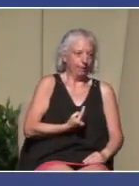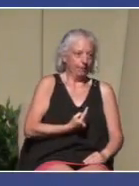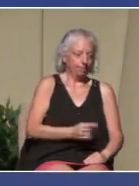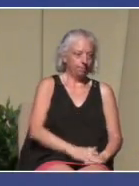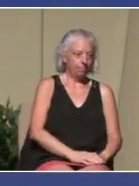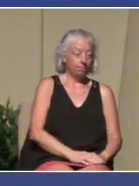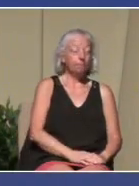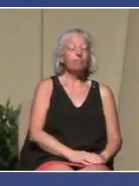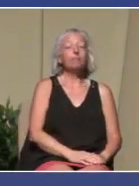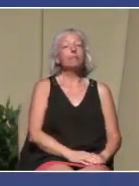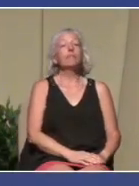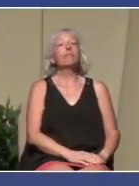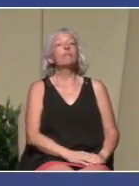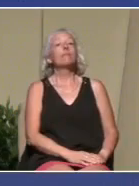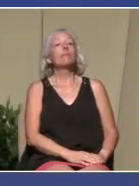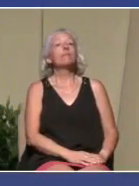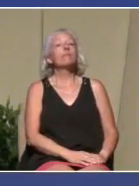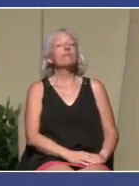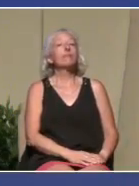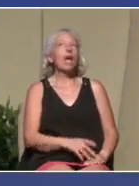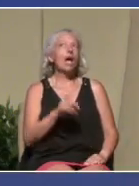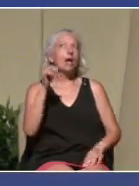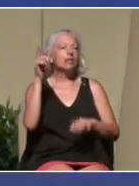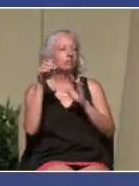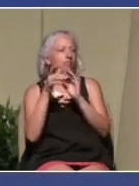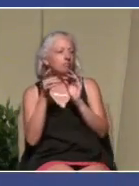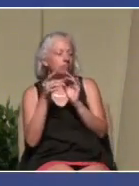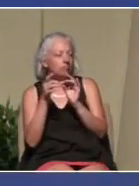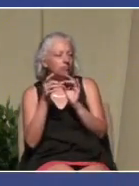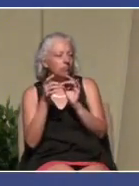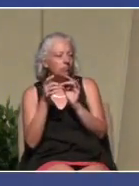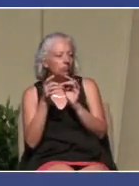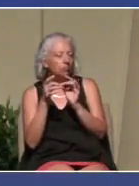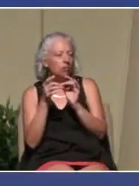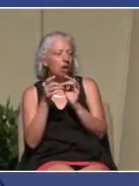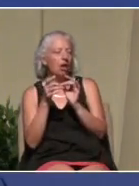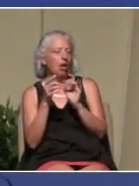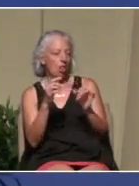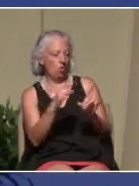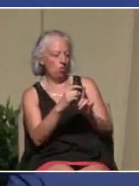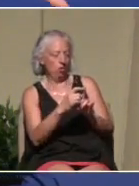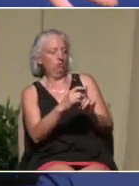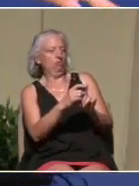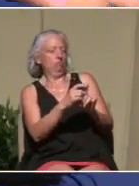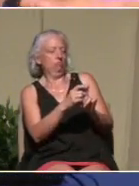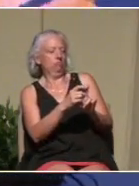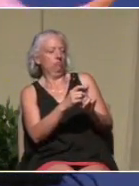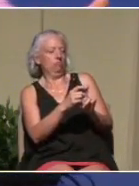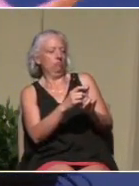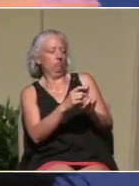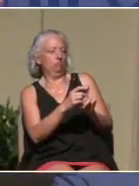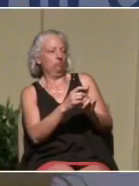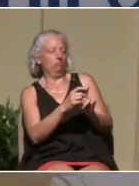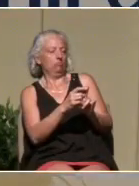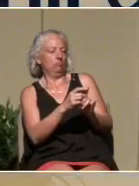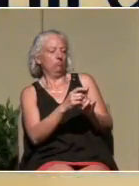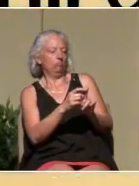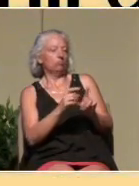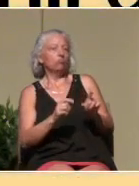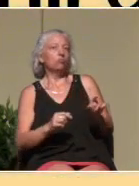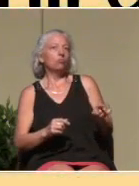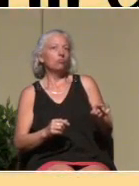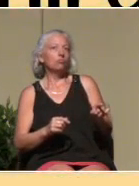And then finally, he says these words that probably kind of caught us all off guard, unless you're familiar with the verse where he says,